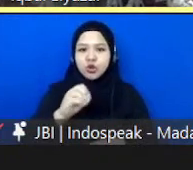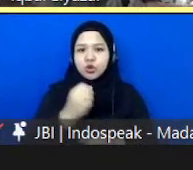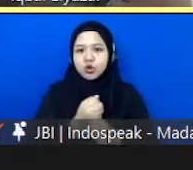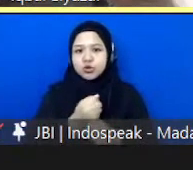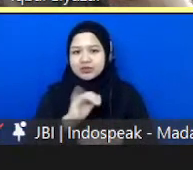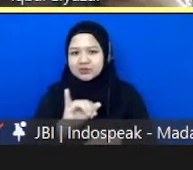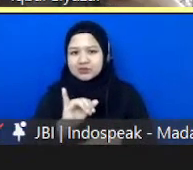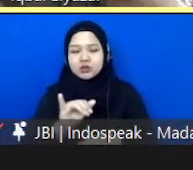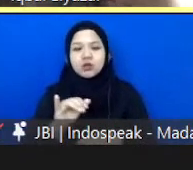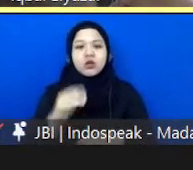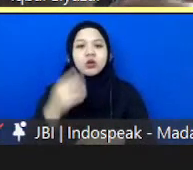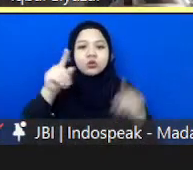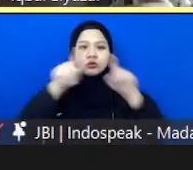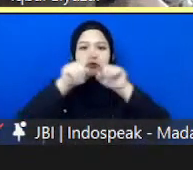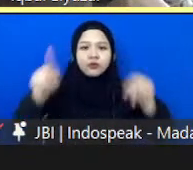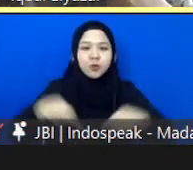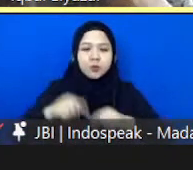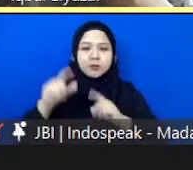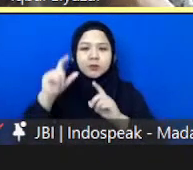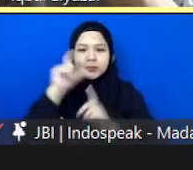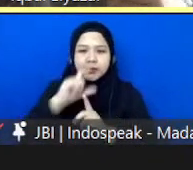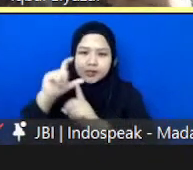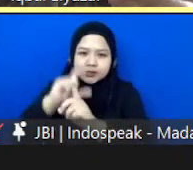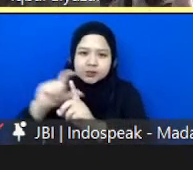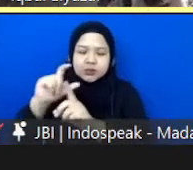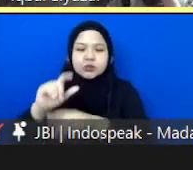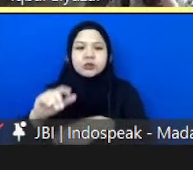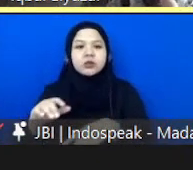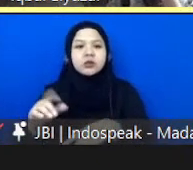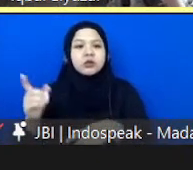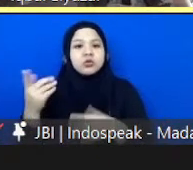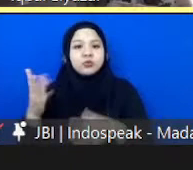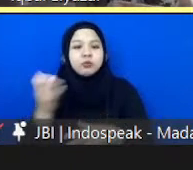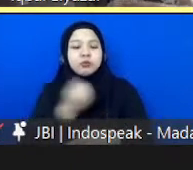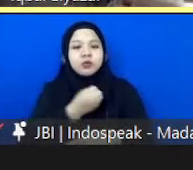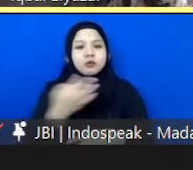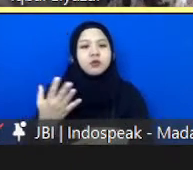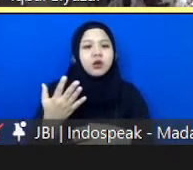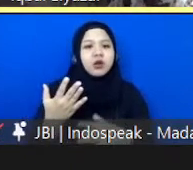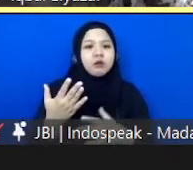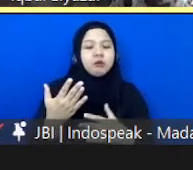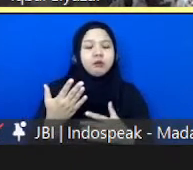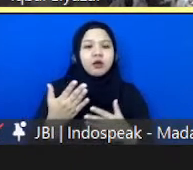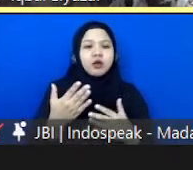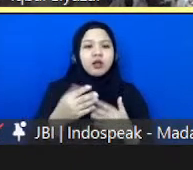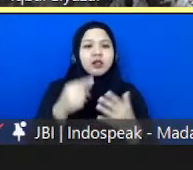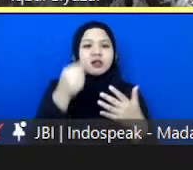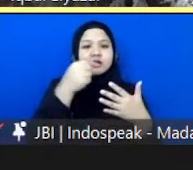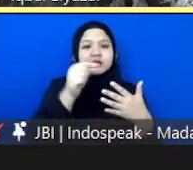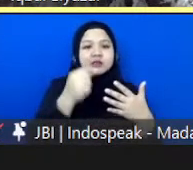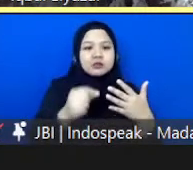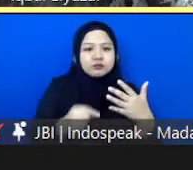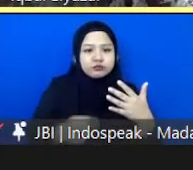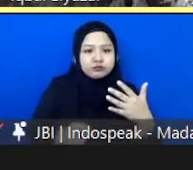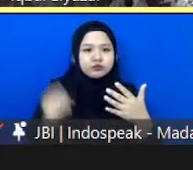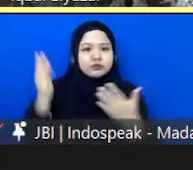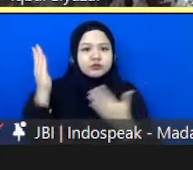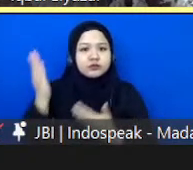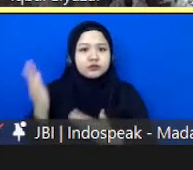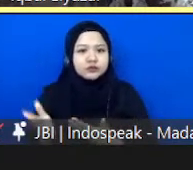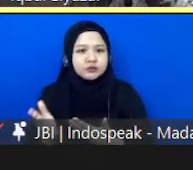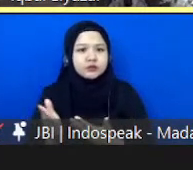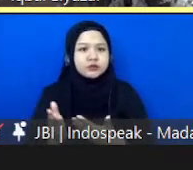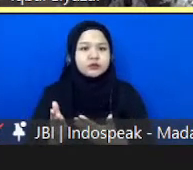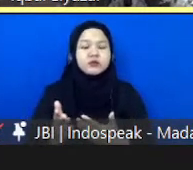there, and also they ask about the exposure factors and the close contact listing. But at the same time,